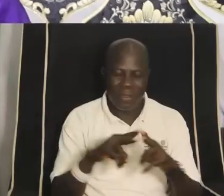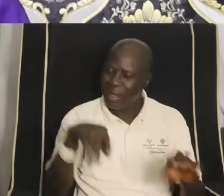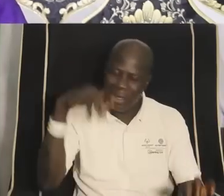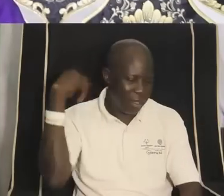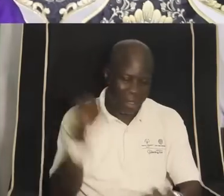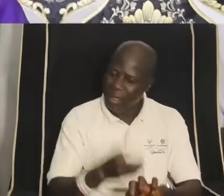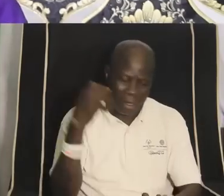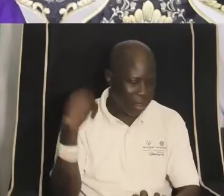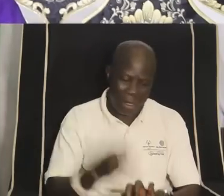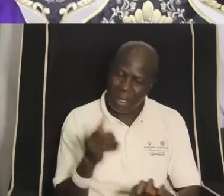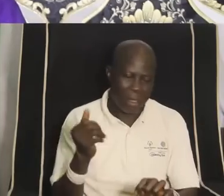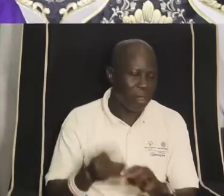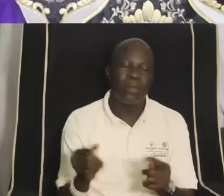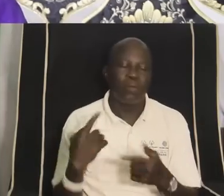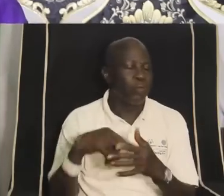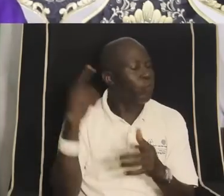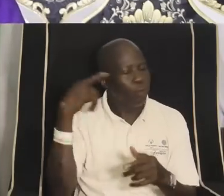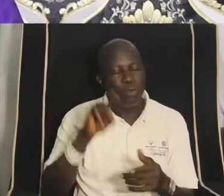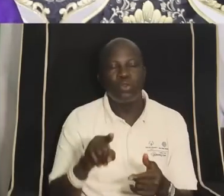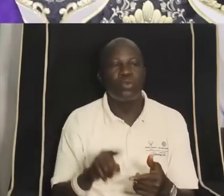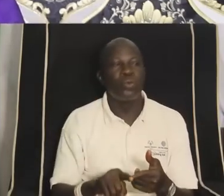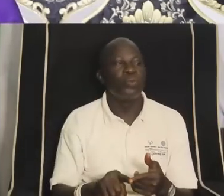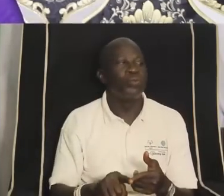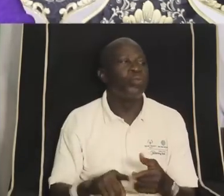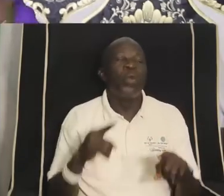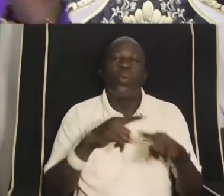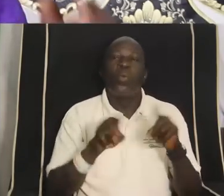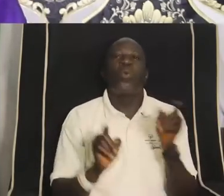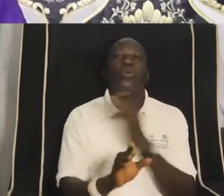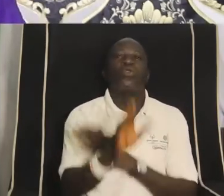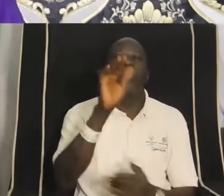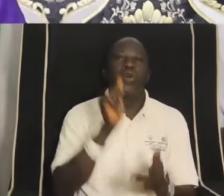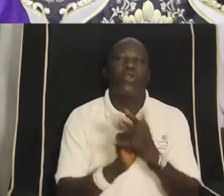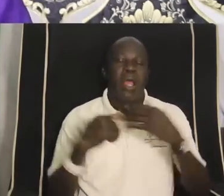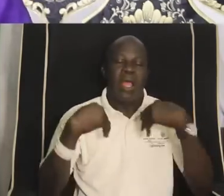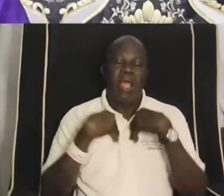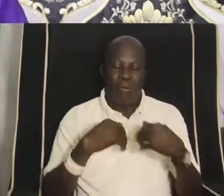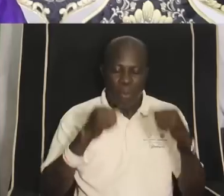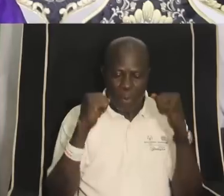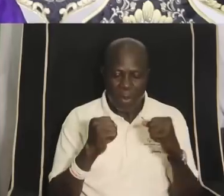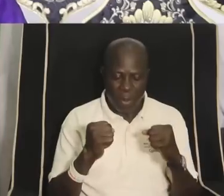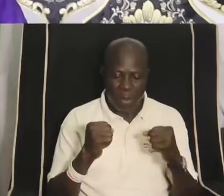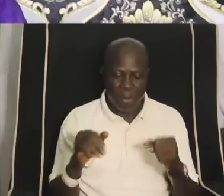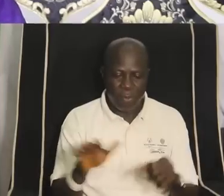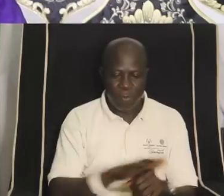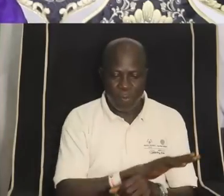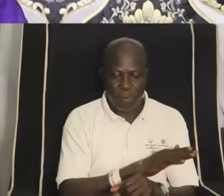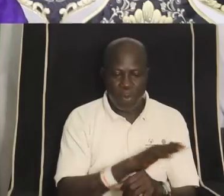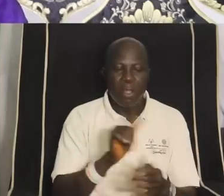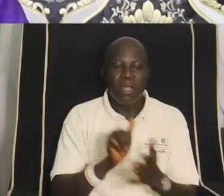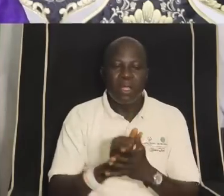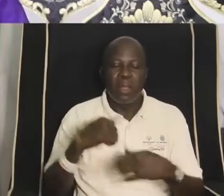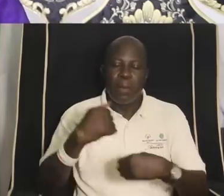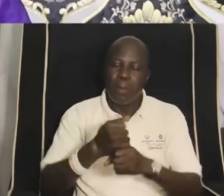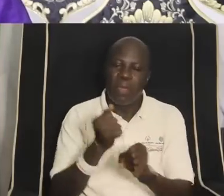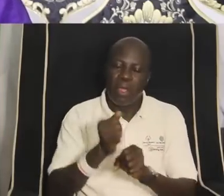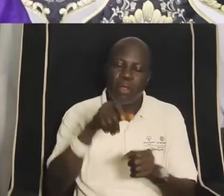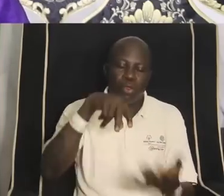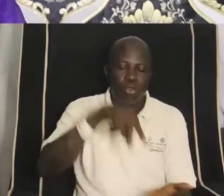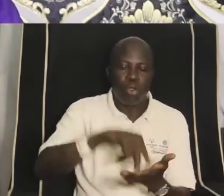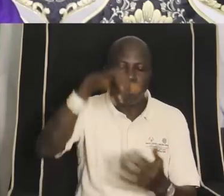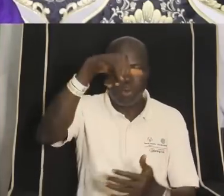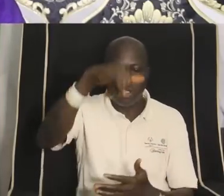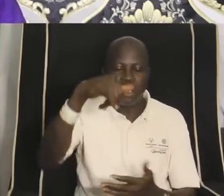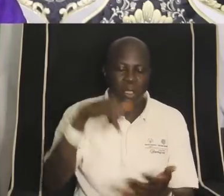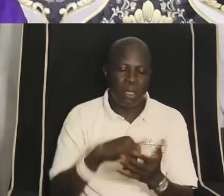one fall into it to come out of it will be difficult so well so boy olorun ni agbara pupo but you know God is so powerful o de mu ofo koja he make